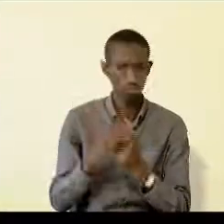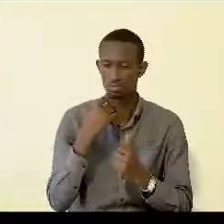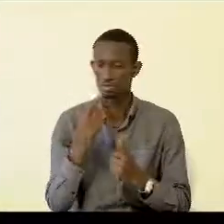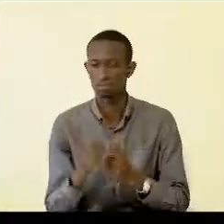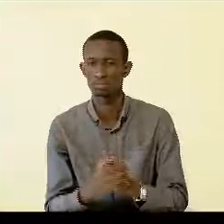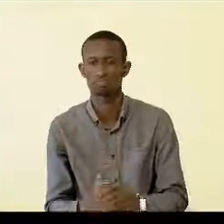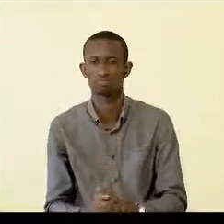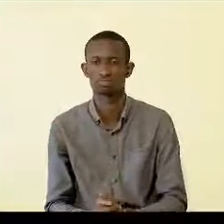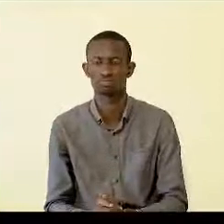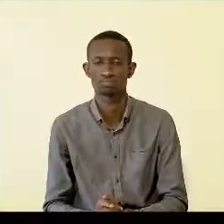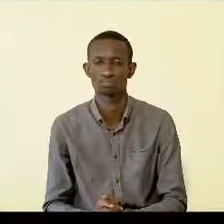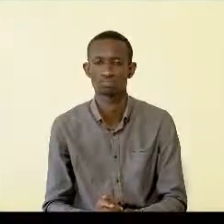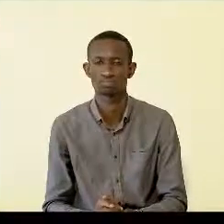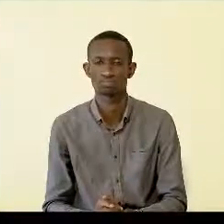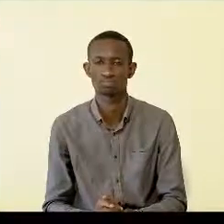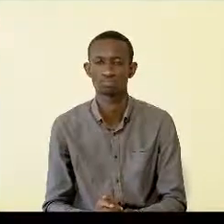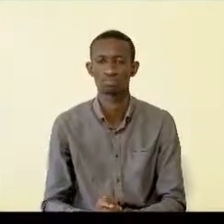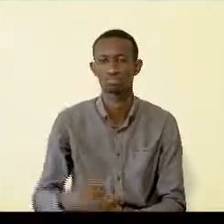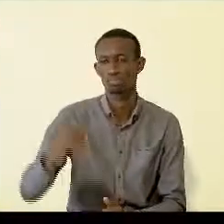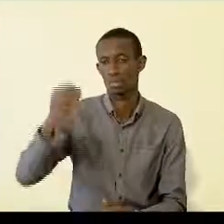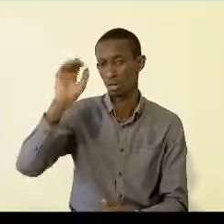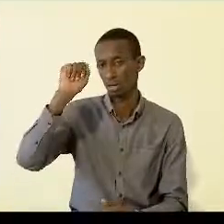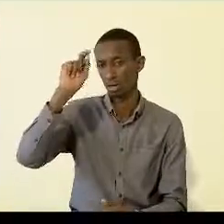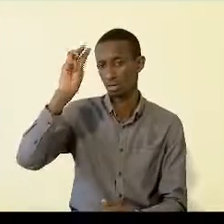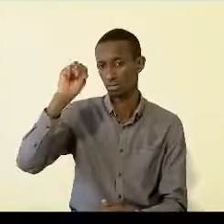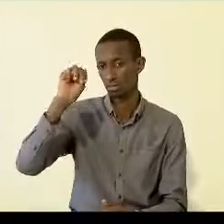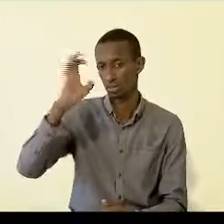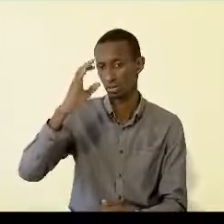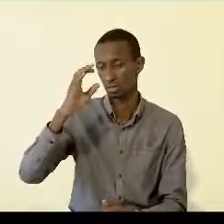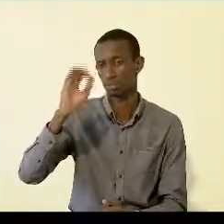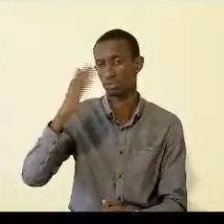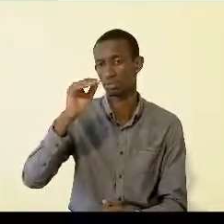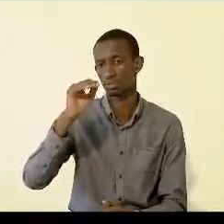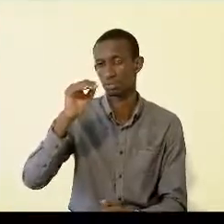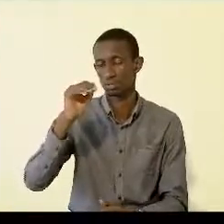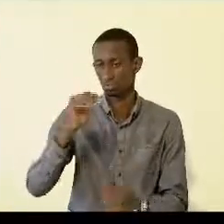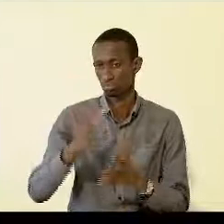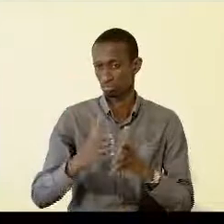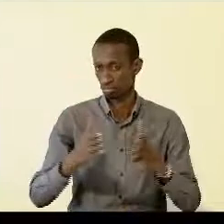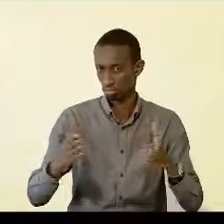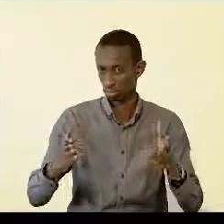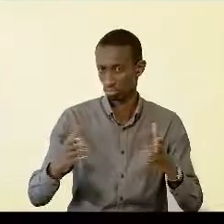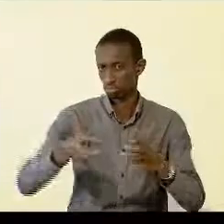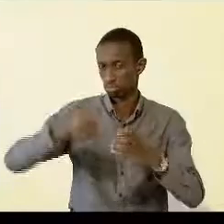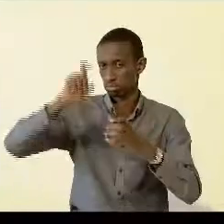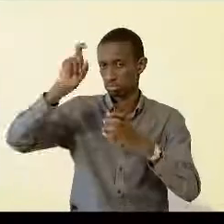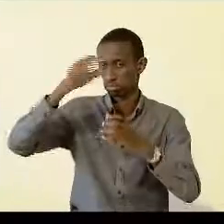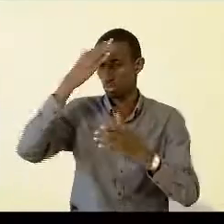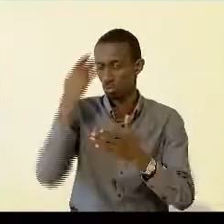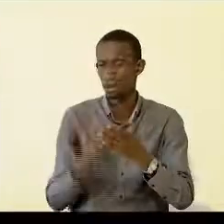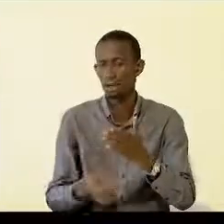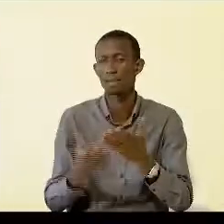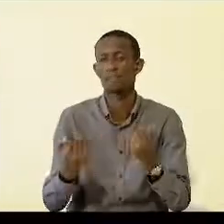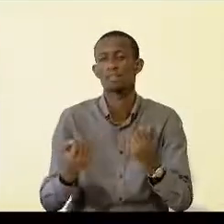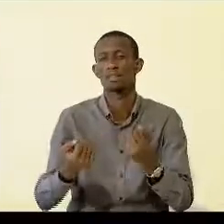that the atomic size increases because we have an extra shell which is added. What